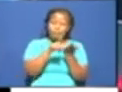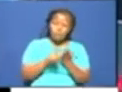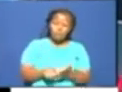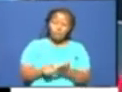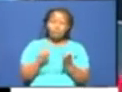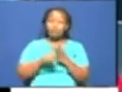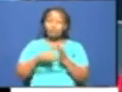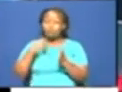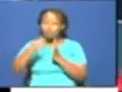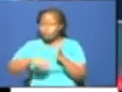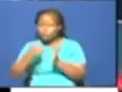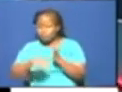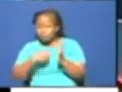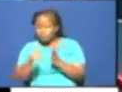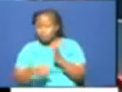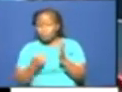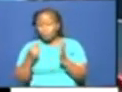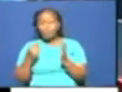industrialization,